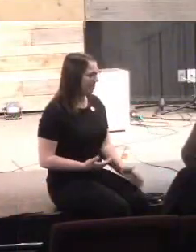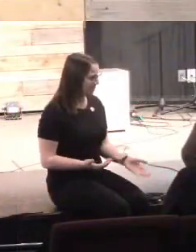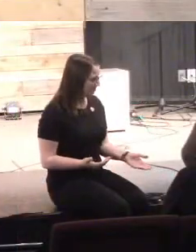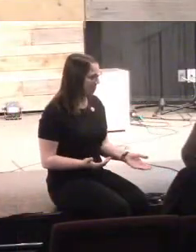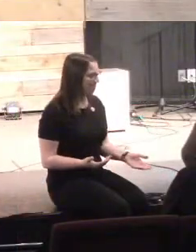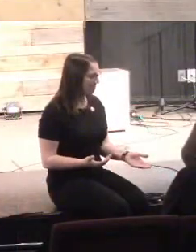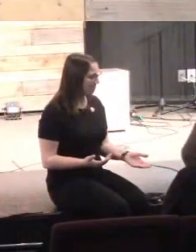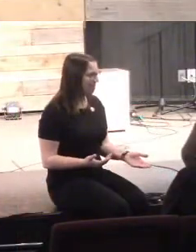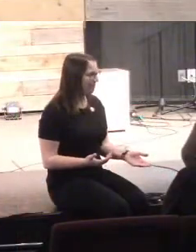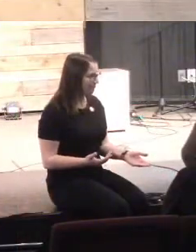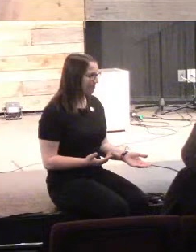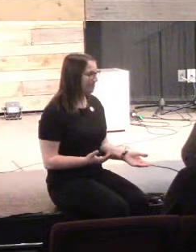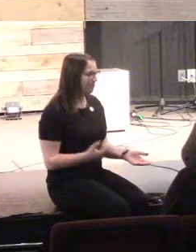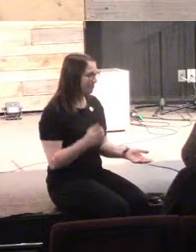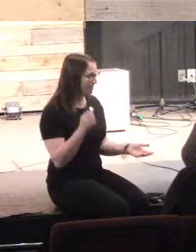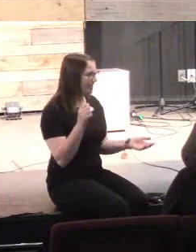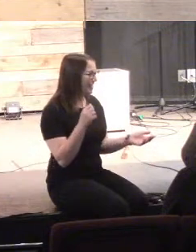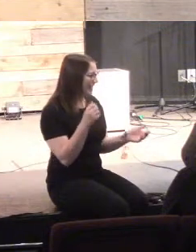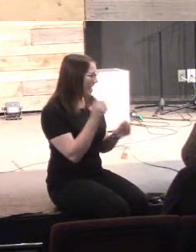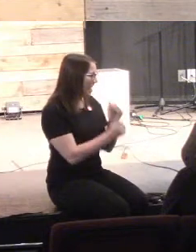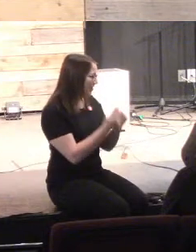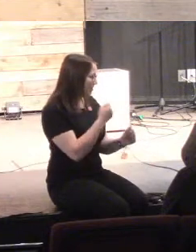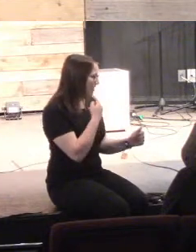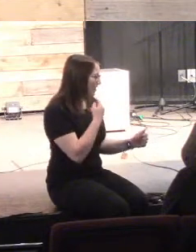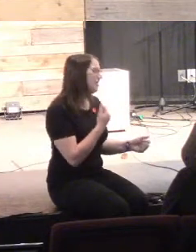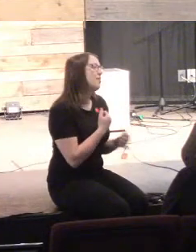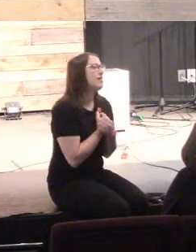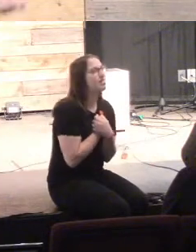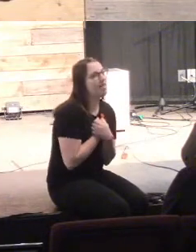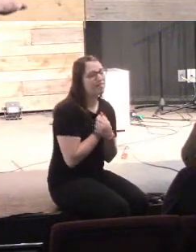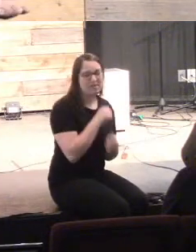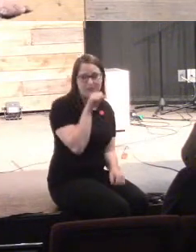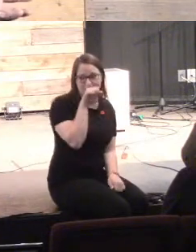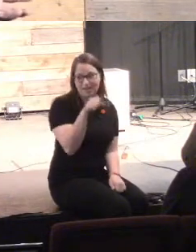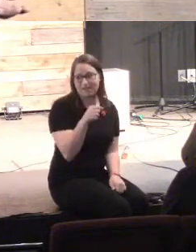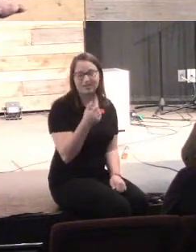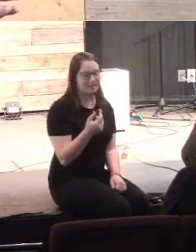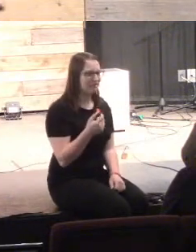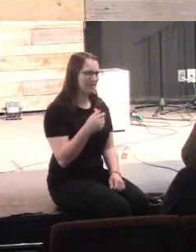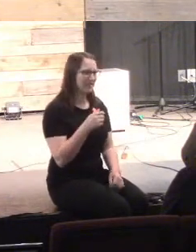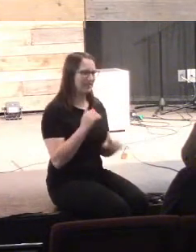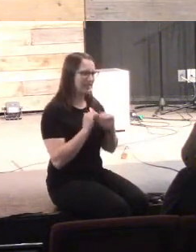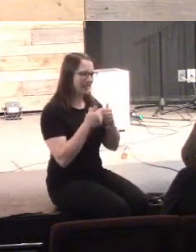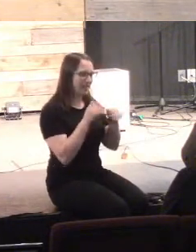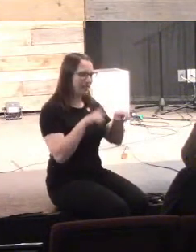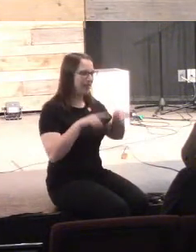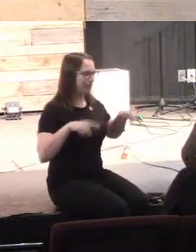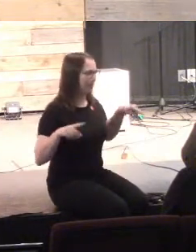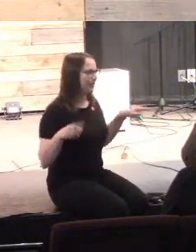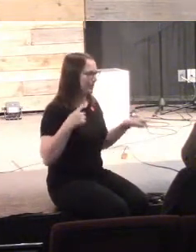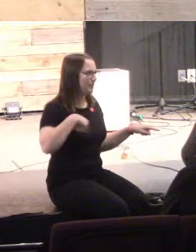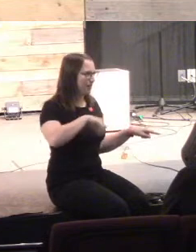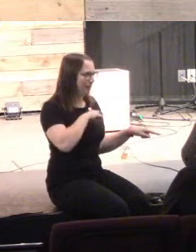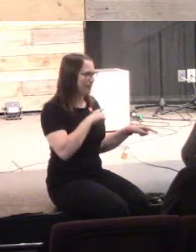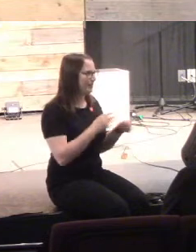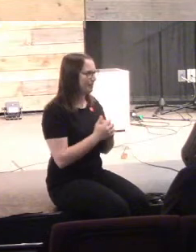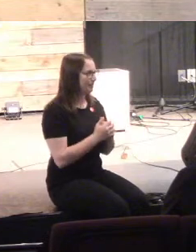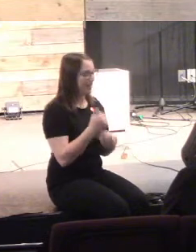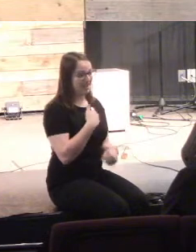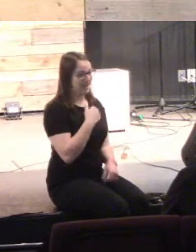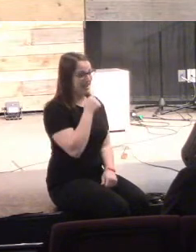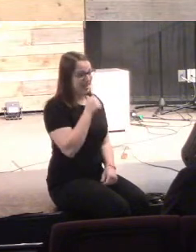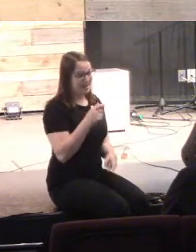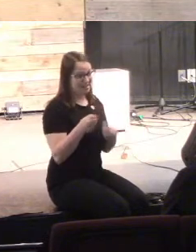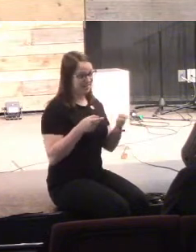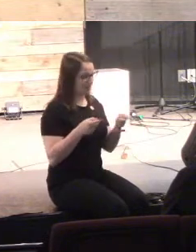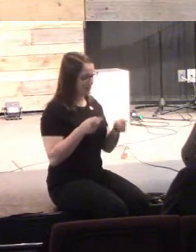I see, as soon as I say that, everyone goes, I love them. Amen. So that's how diverse we are, okay? It tells you that I don't have control over the church, because